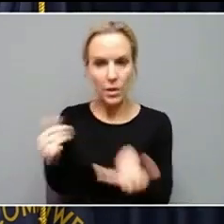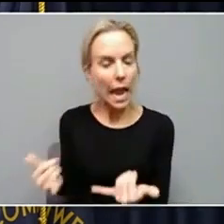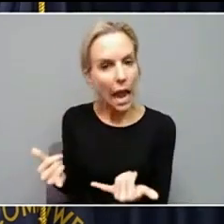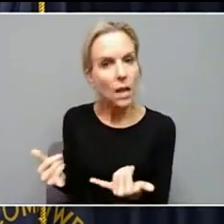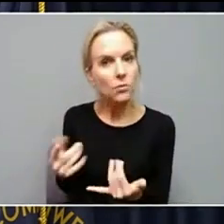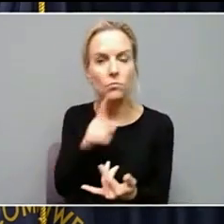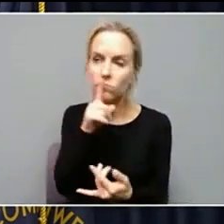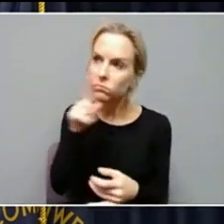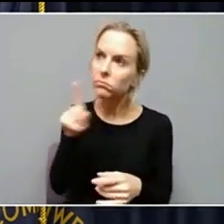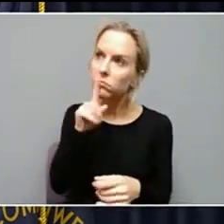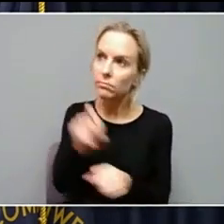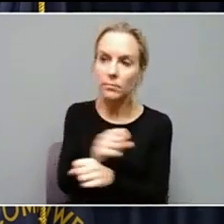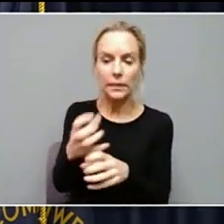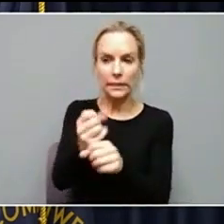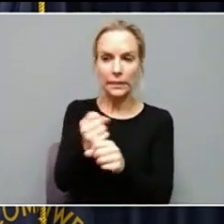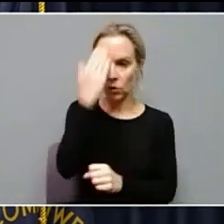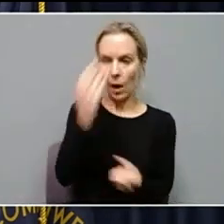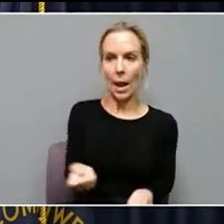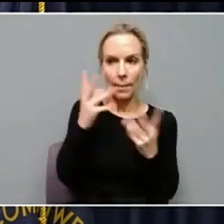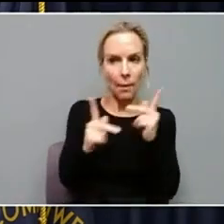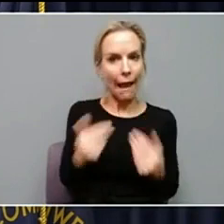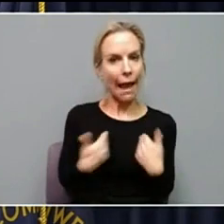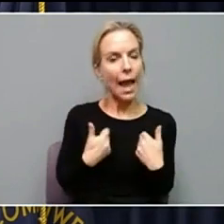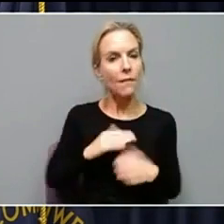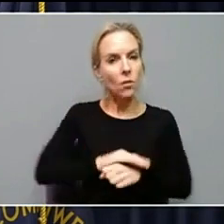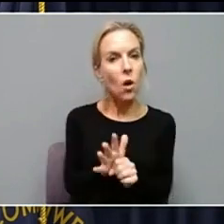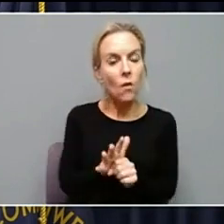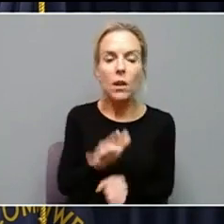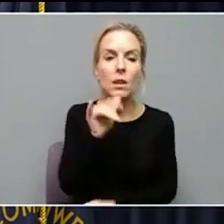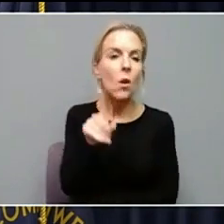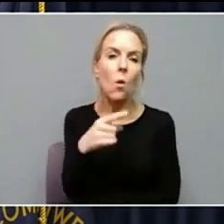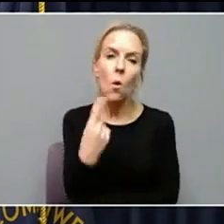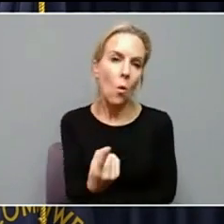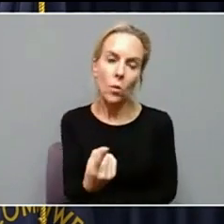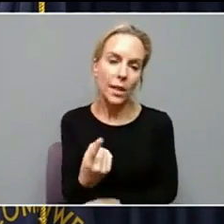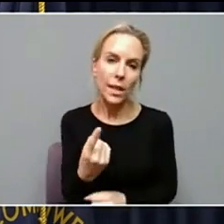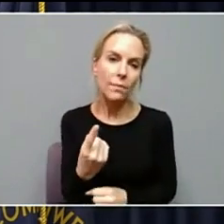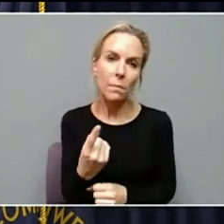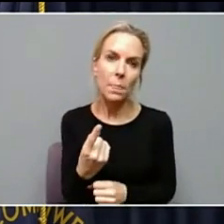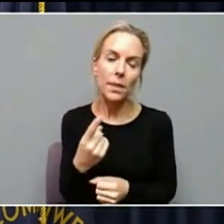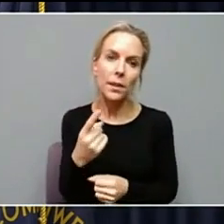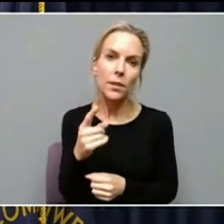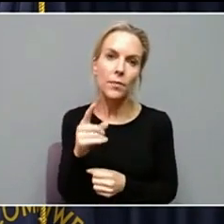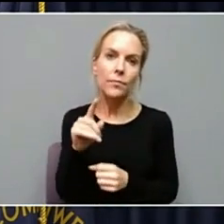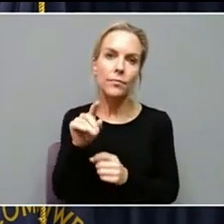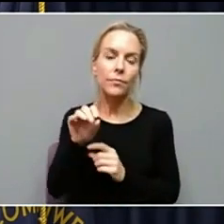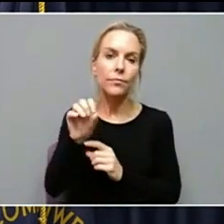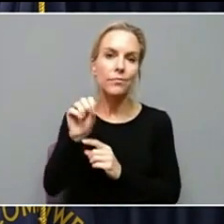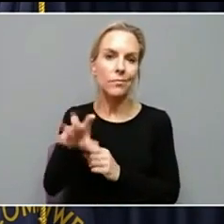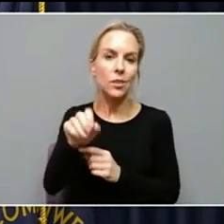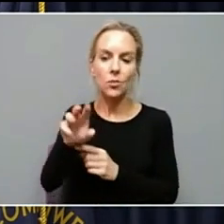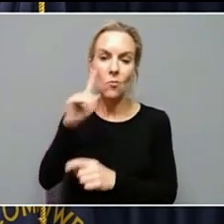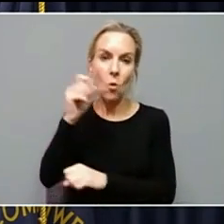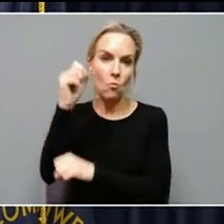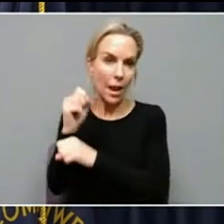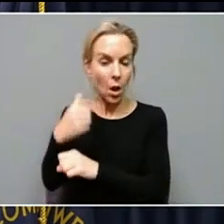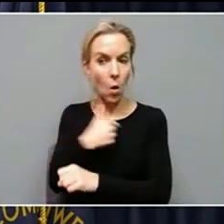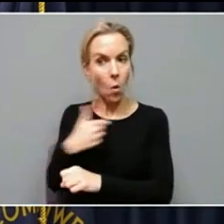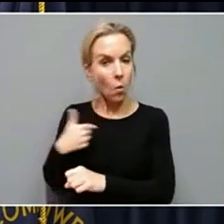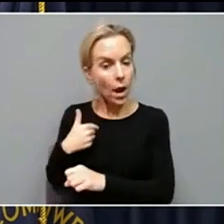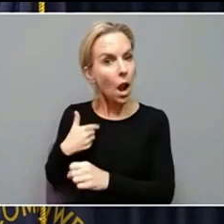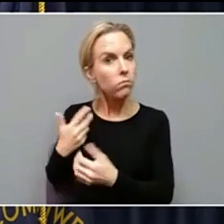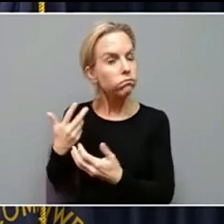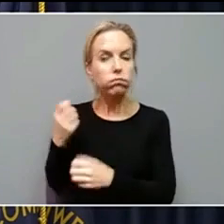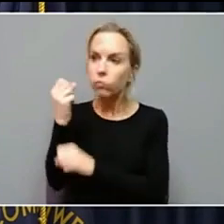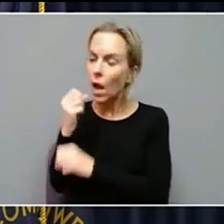rate. Unfortunately, those aren't the only records that we've broken recently. We have not just